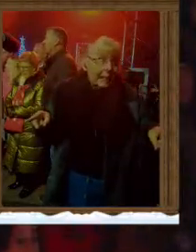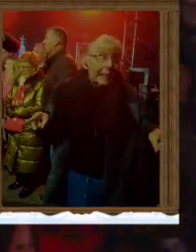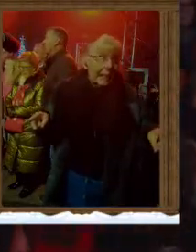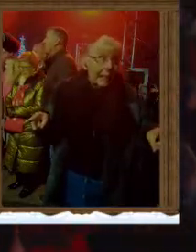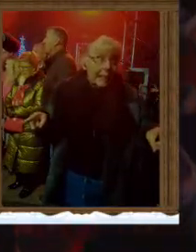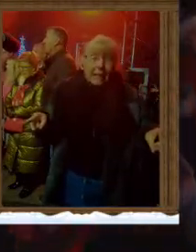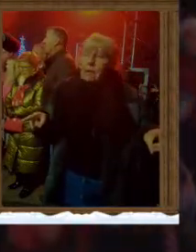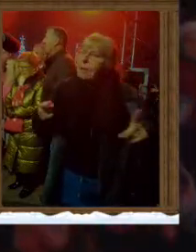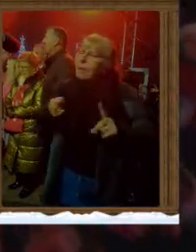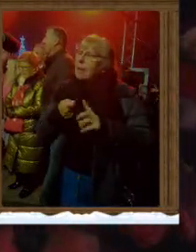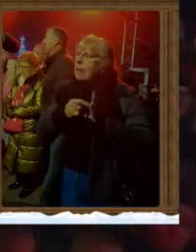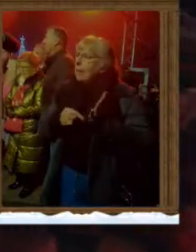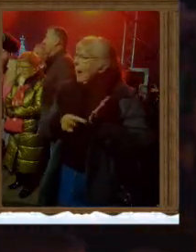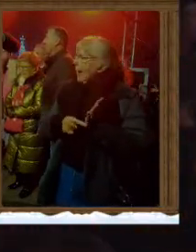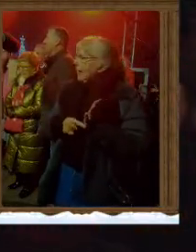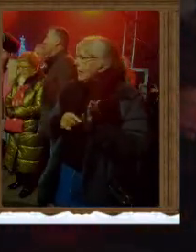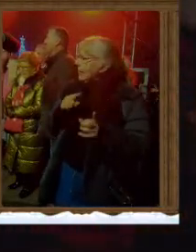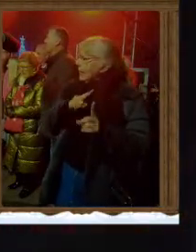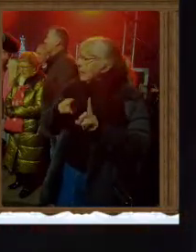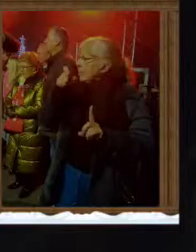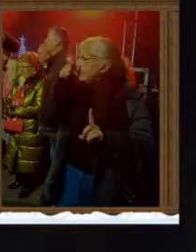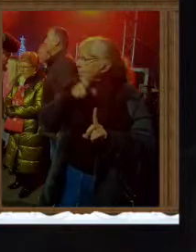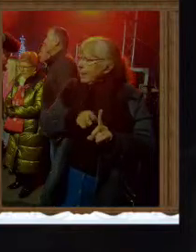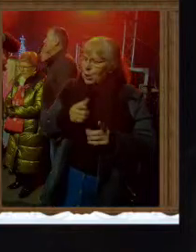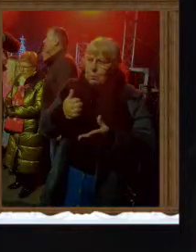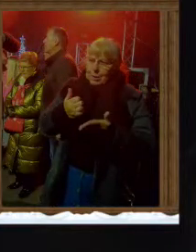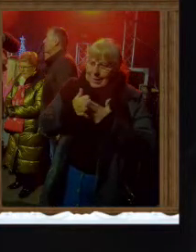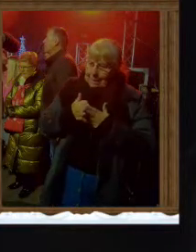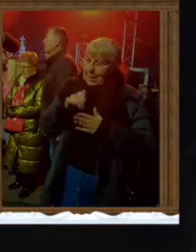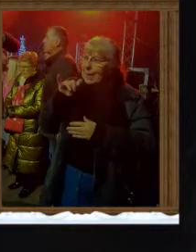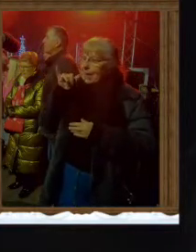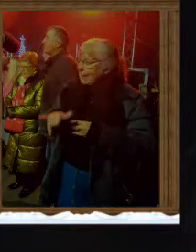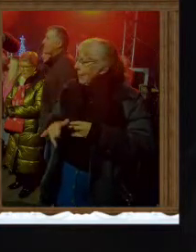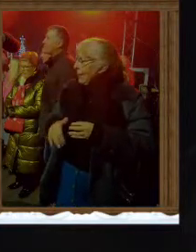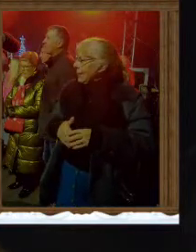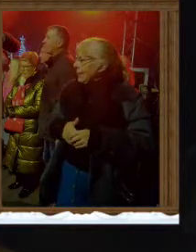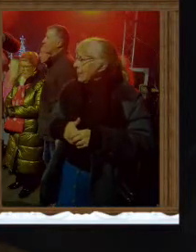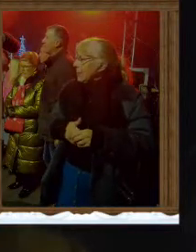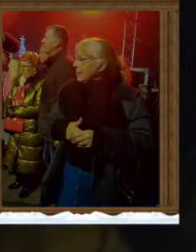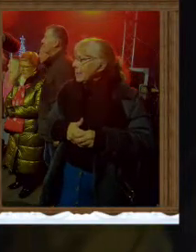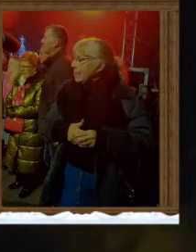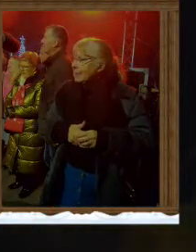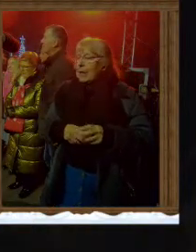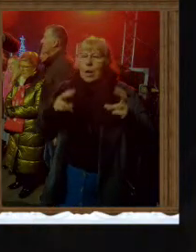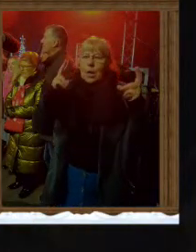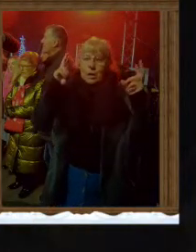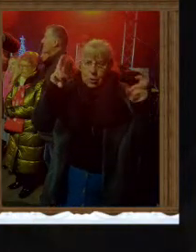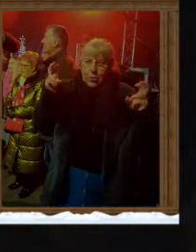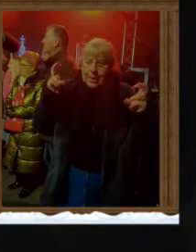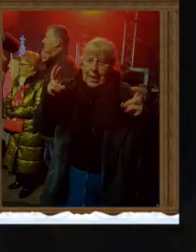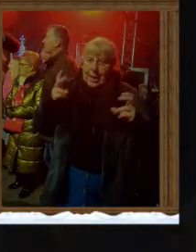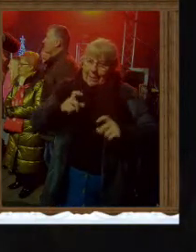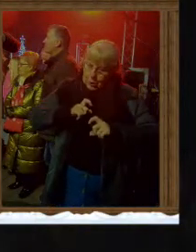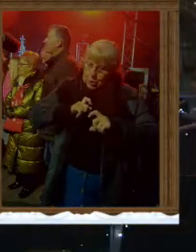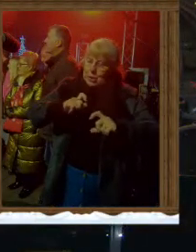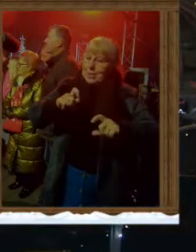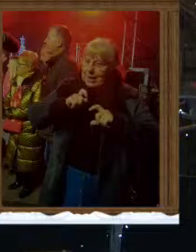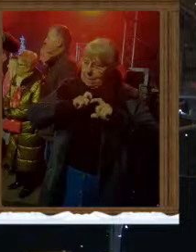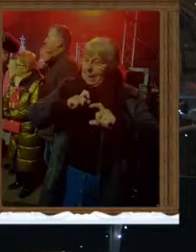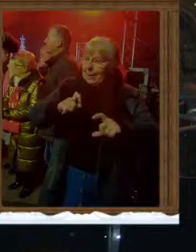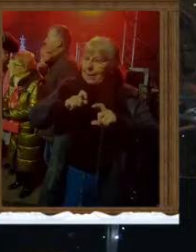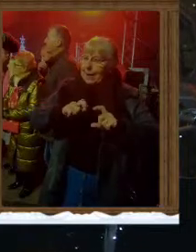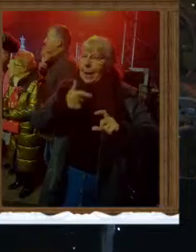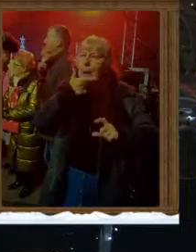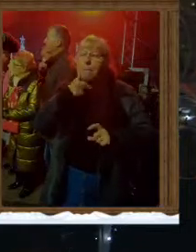But Kat, we need somebody very special to help us tonight, don't we? So, of course, the theme this year has been all about sustainability, and the boys and girls in